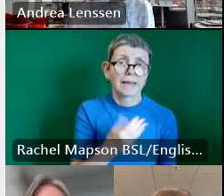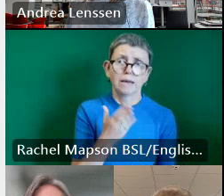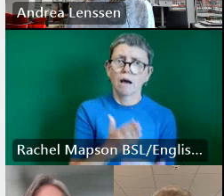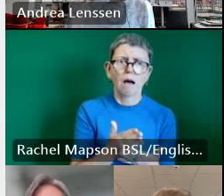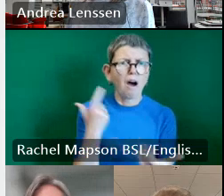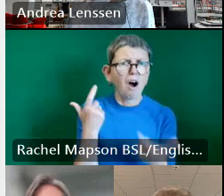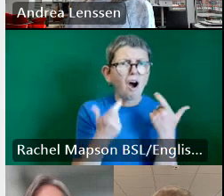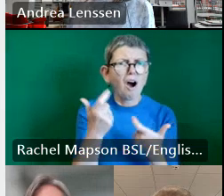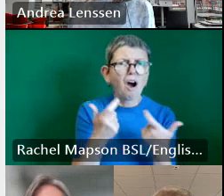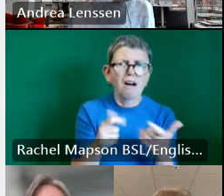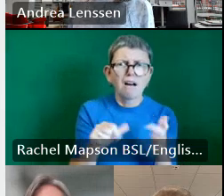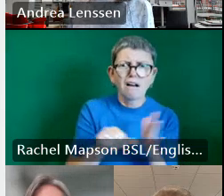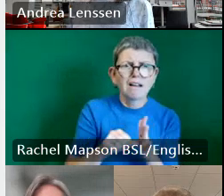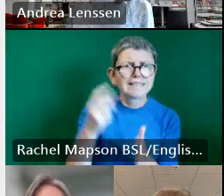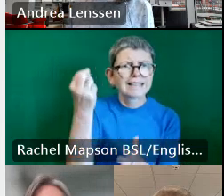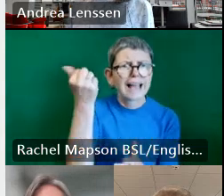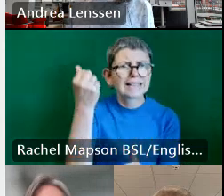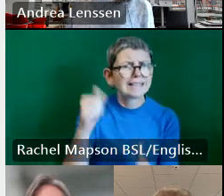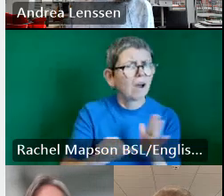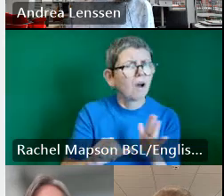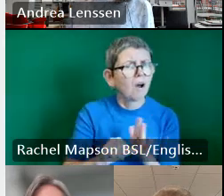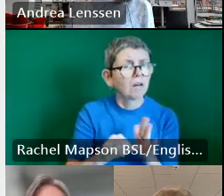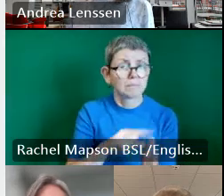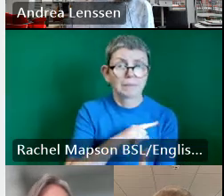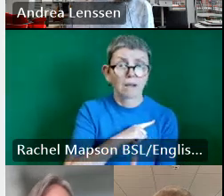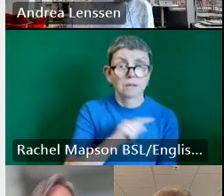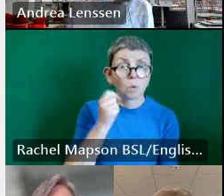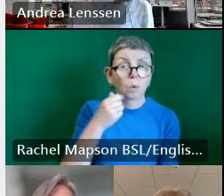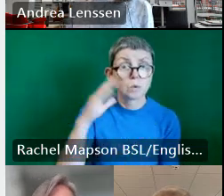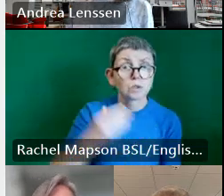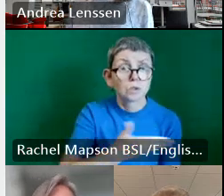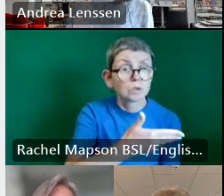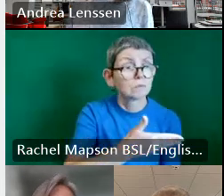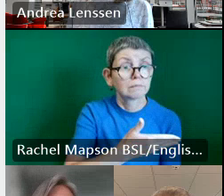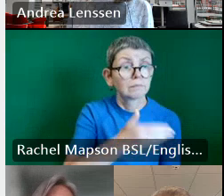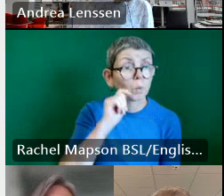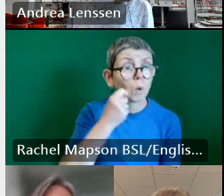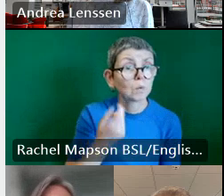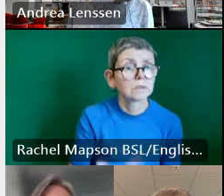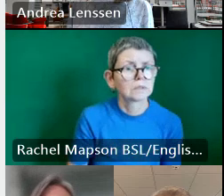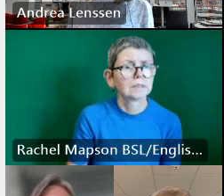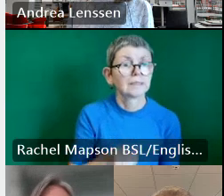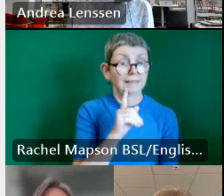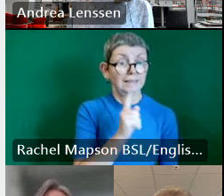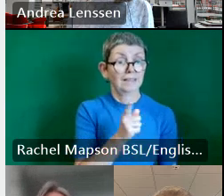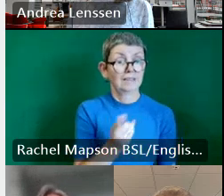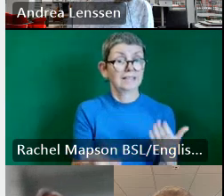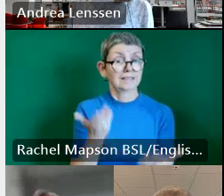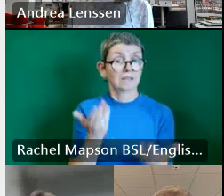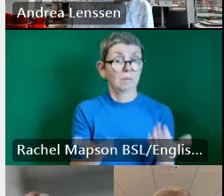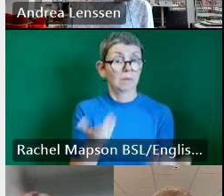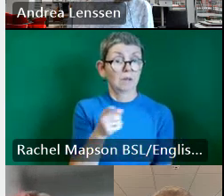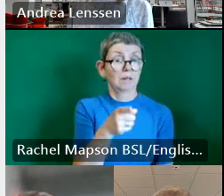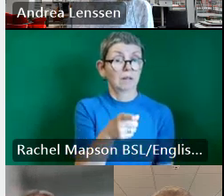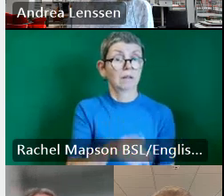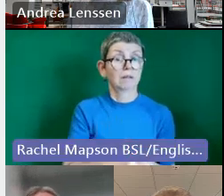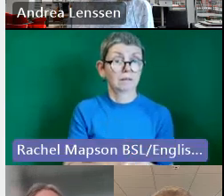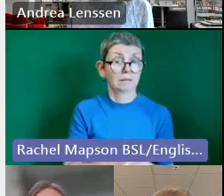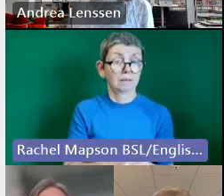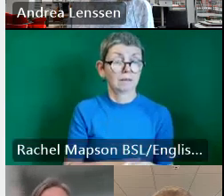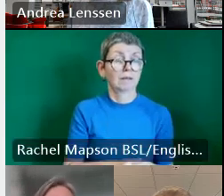them in New York. This example was given because if you compare it to how physicians